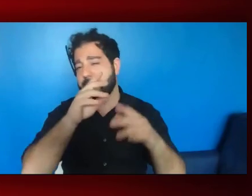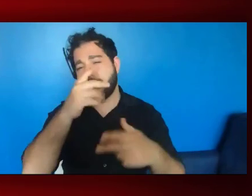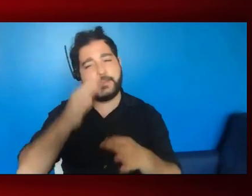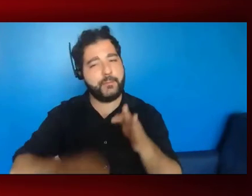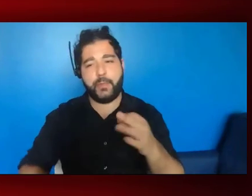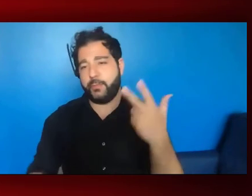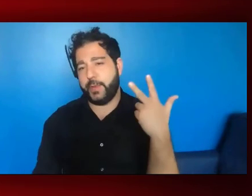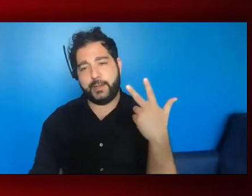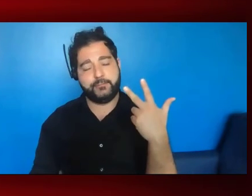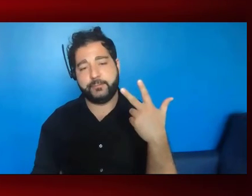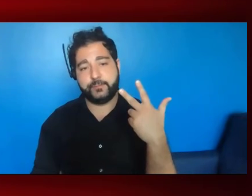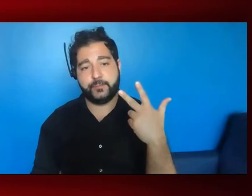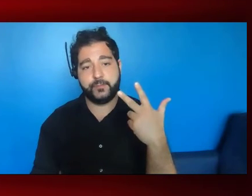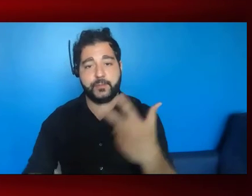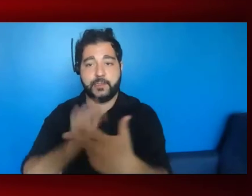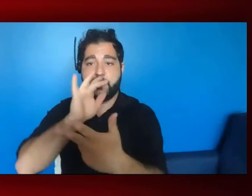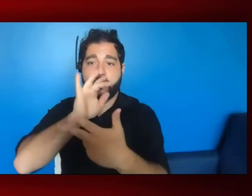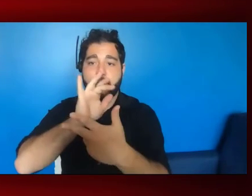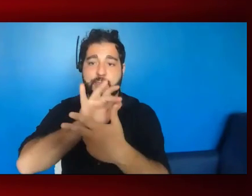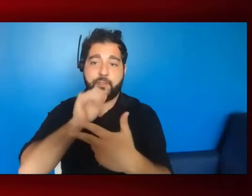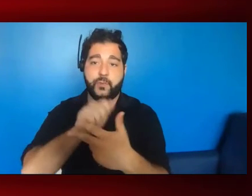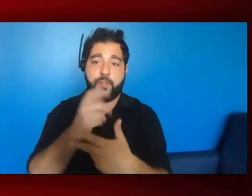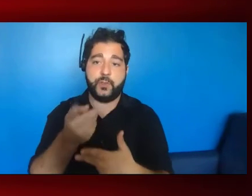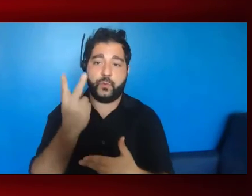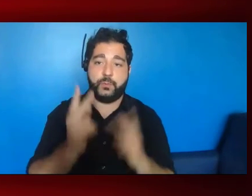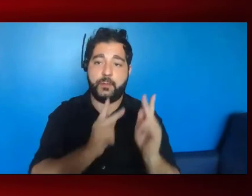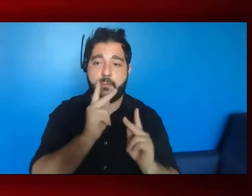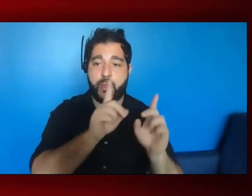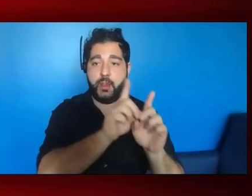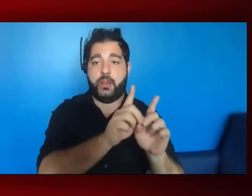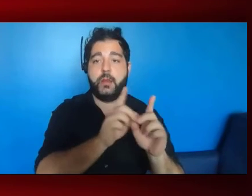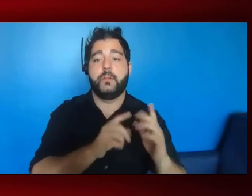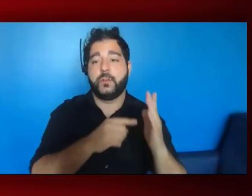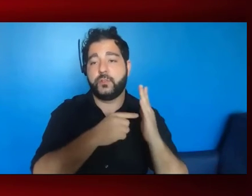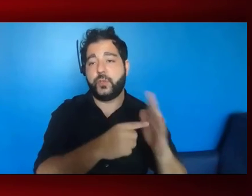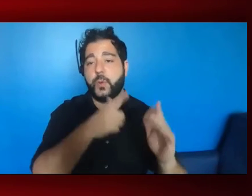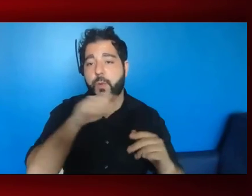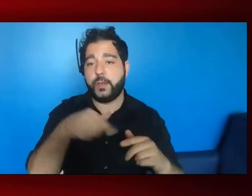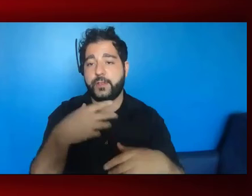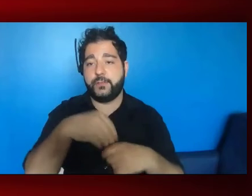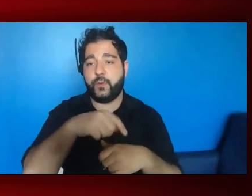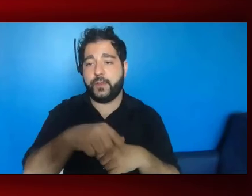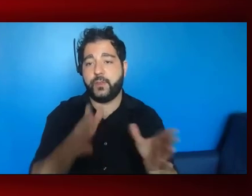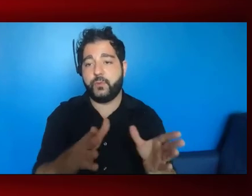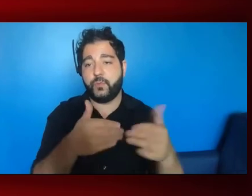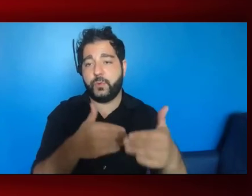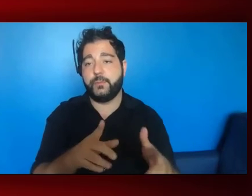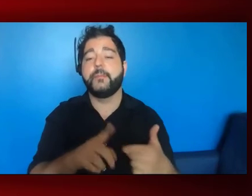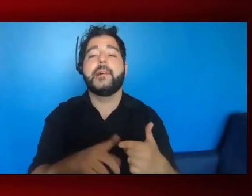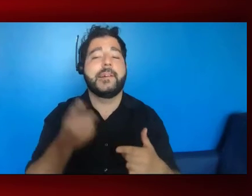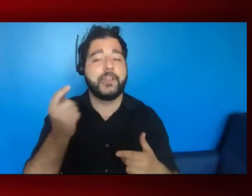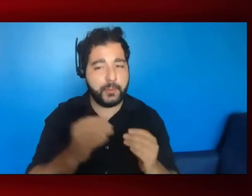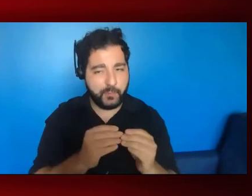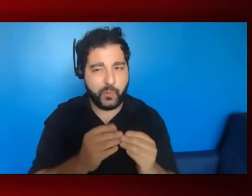can do. You can press the icon with the two folks on there and that will show you who else is in your room. Again, a little bit more